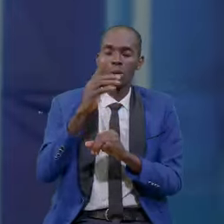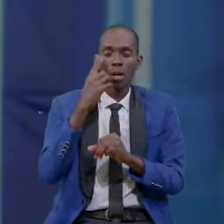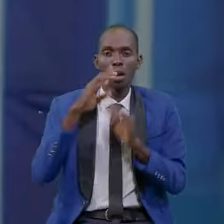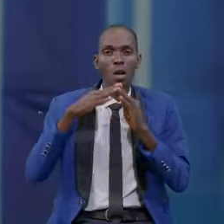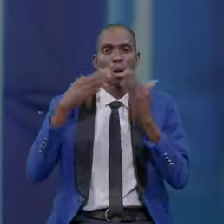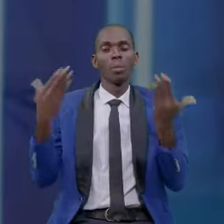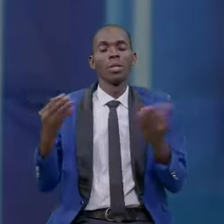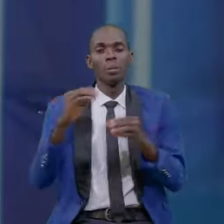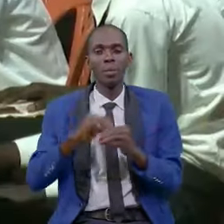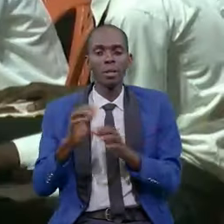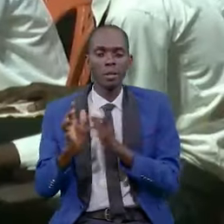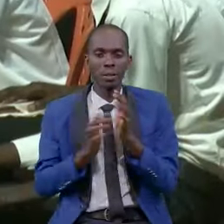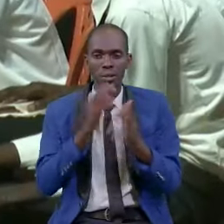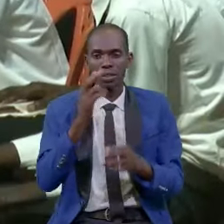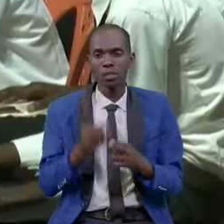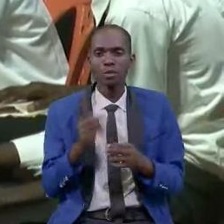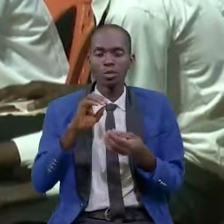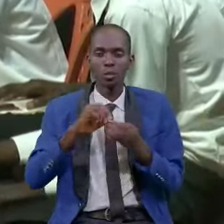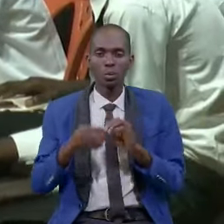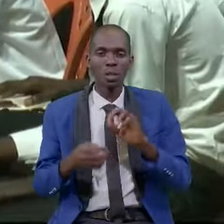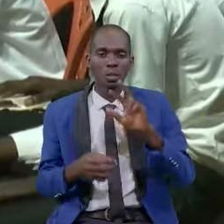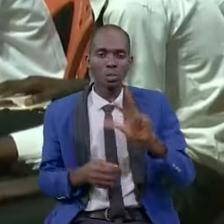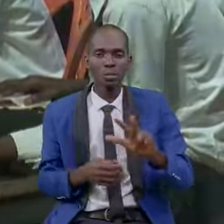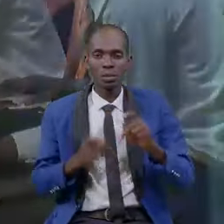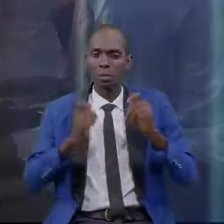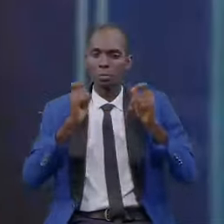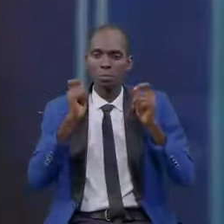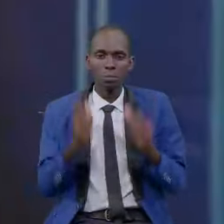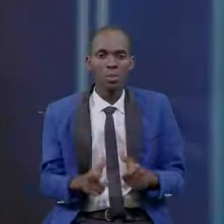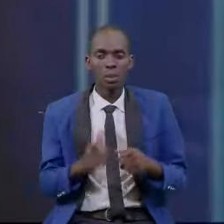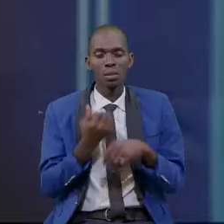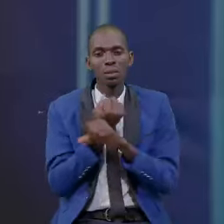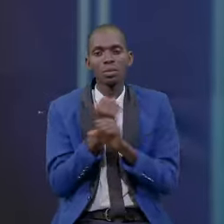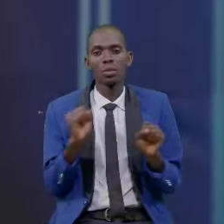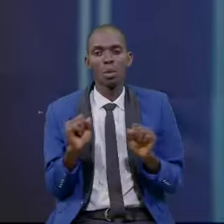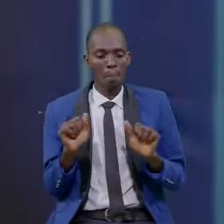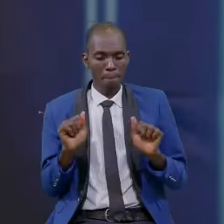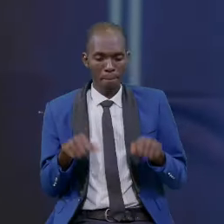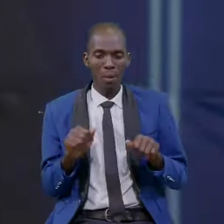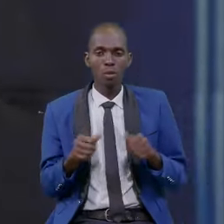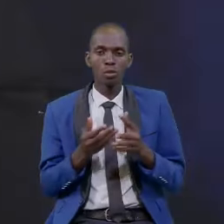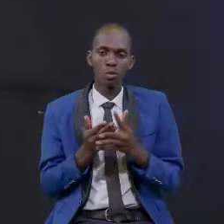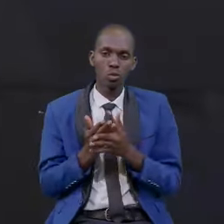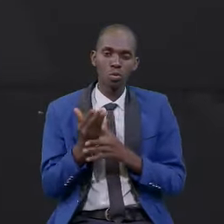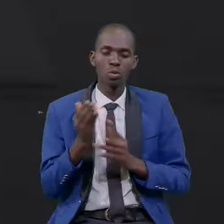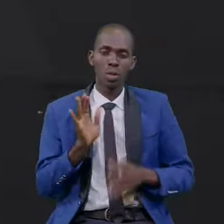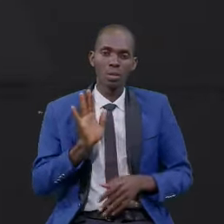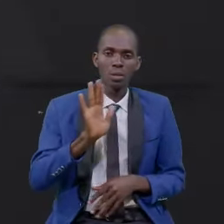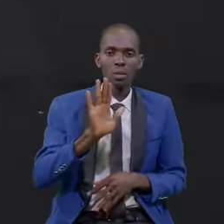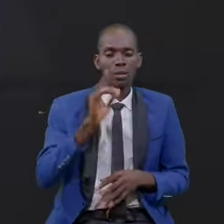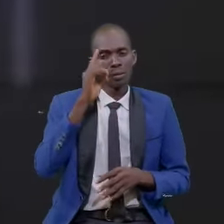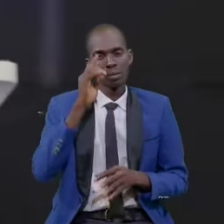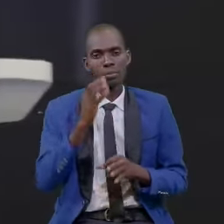Jesus' name. Number three, instantaneous salvation possible through thy